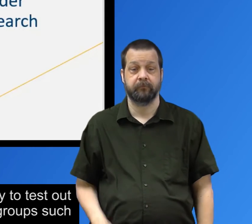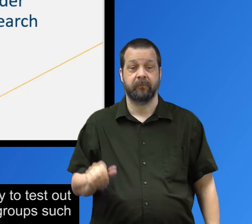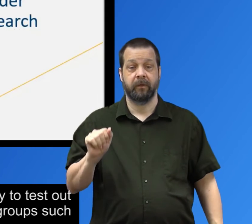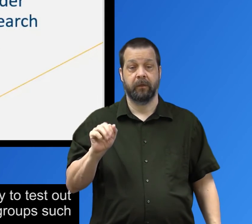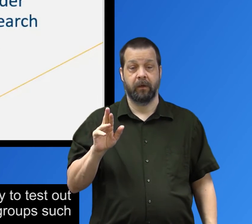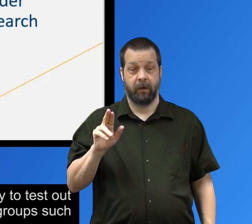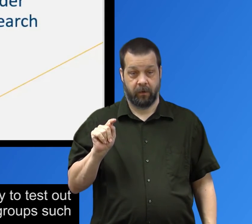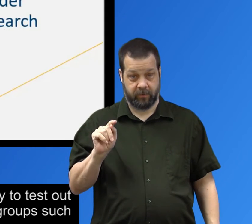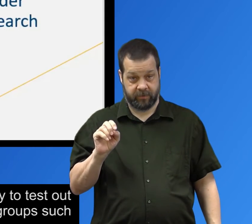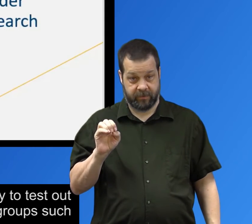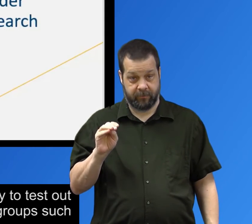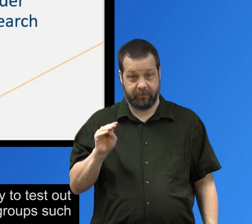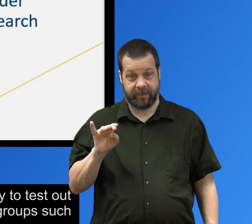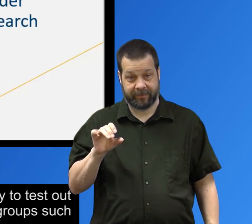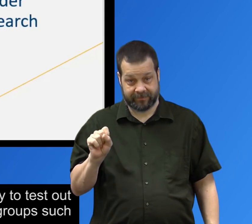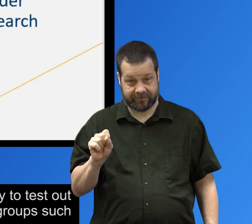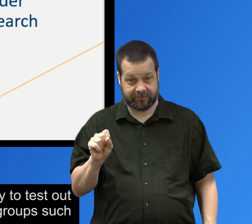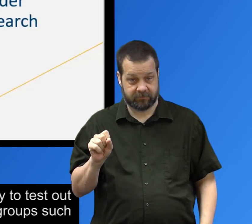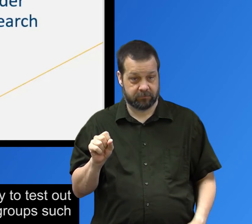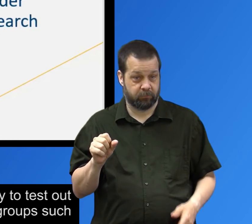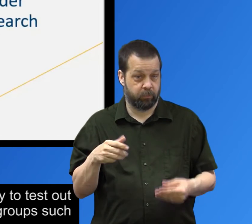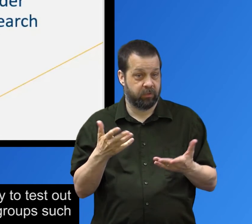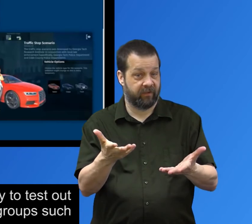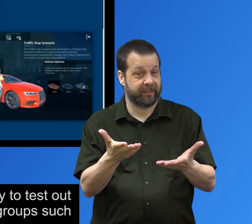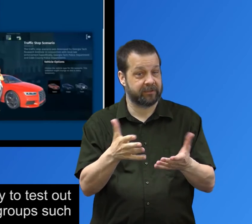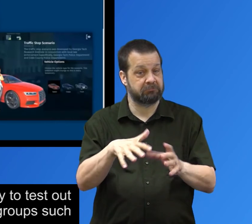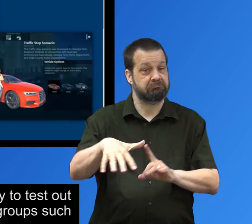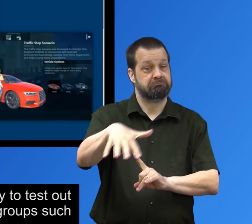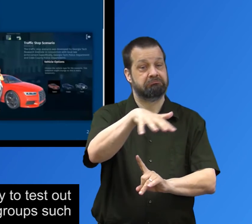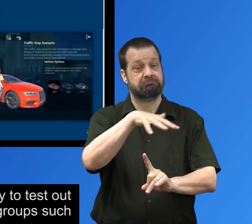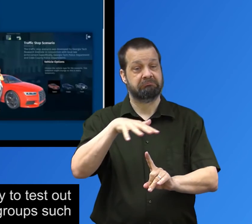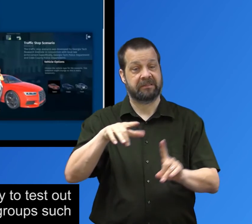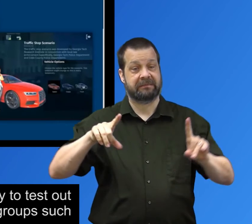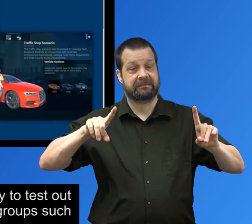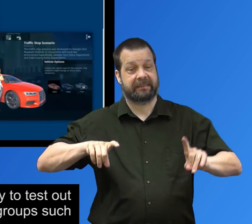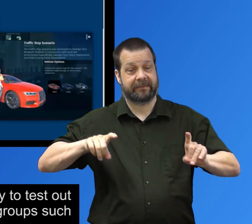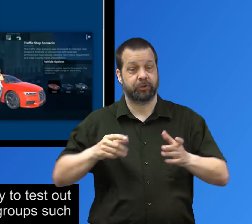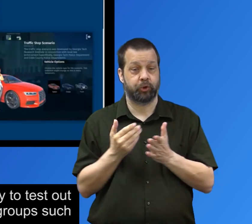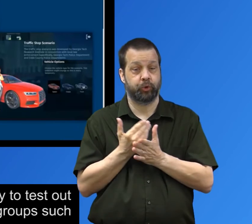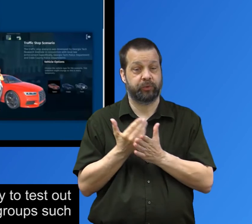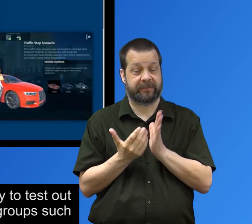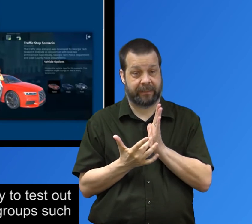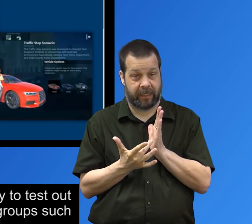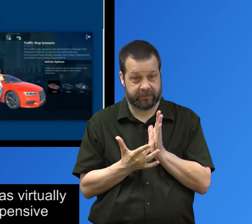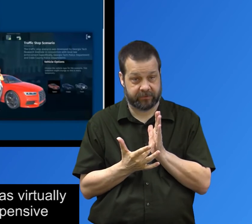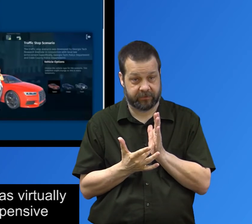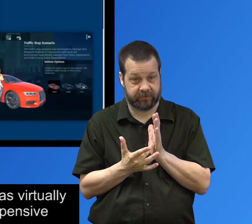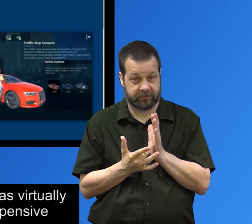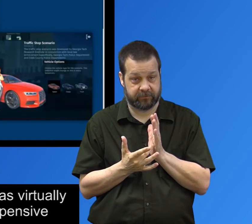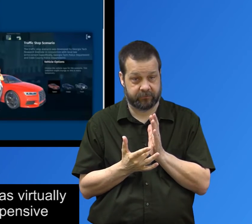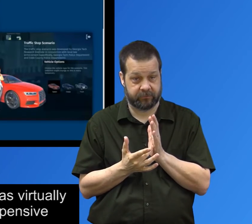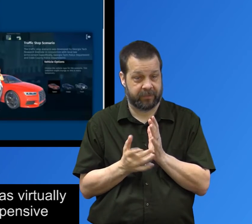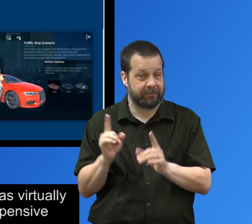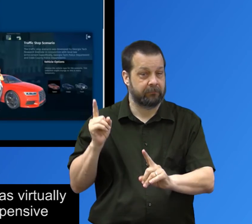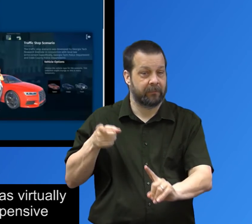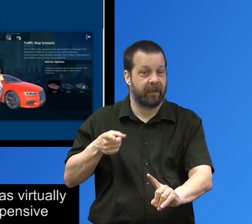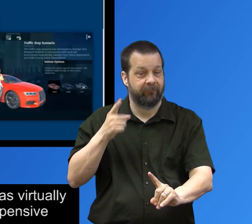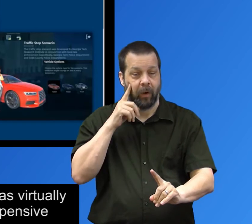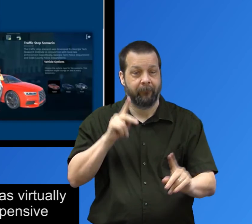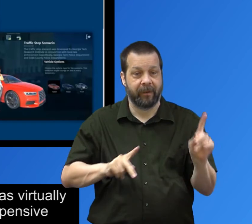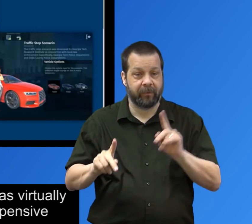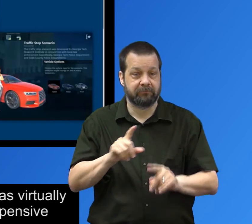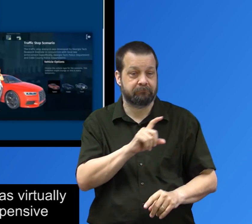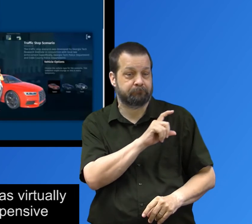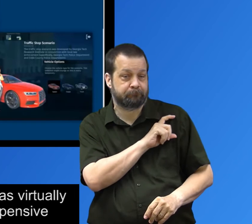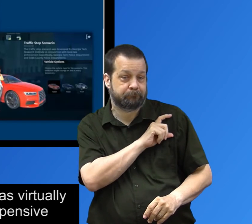Artemis gives us a way to test out new technologies for first responders. We enable groups such as police officers,